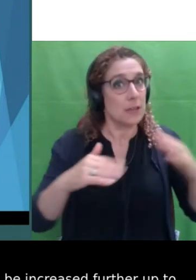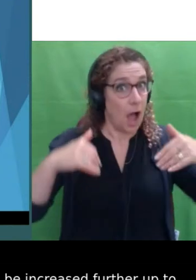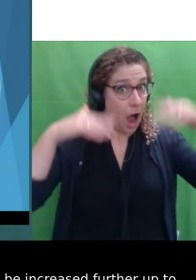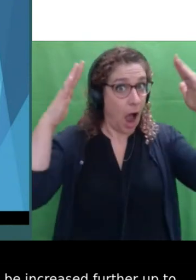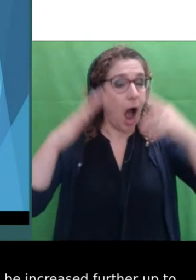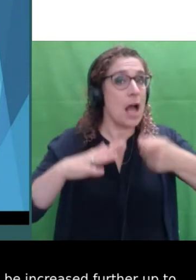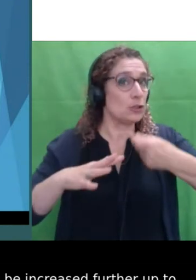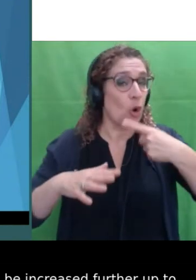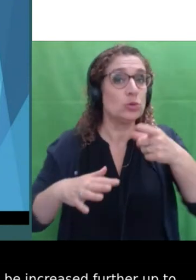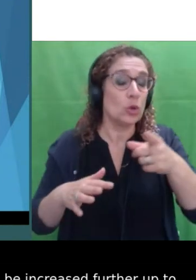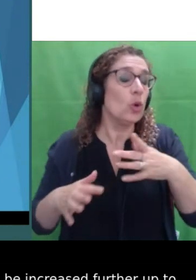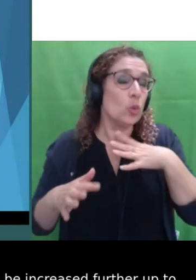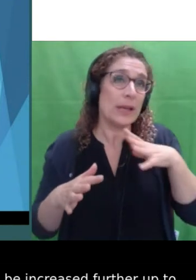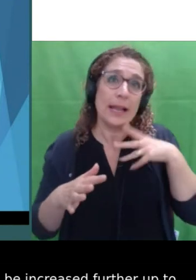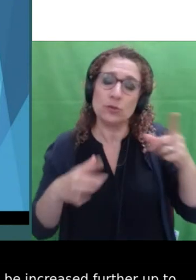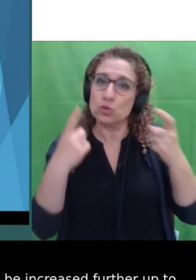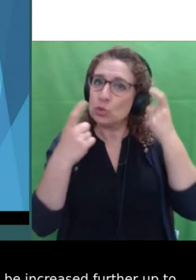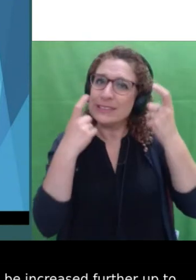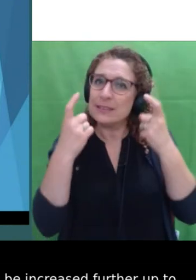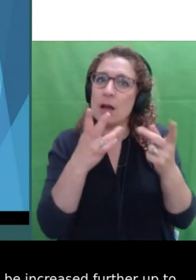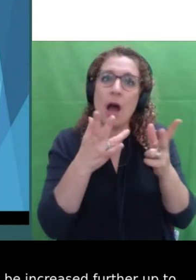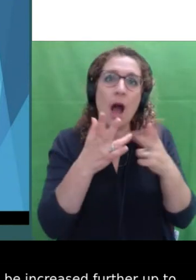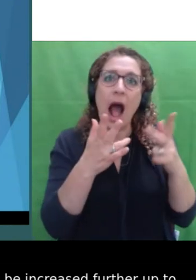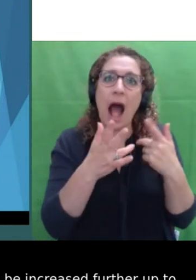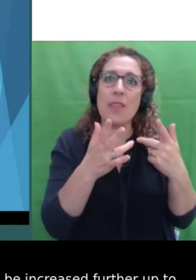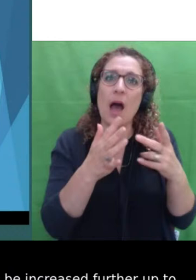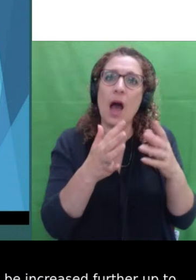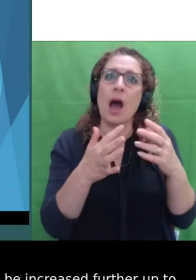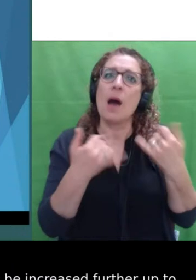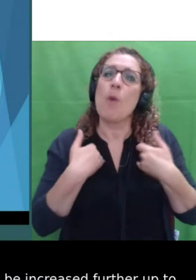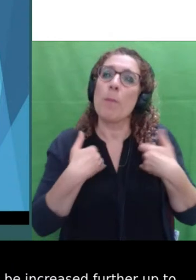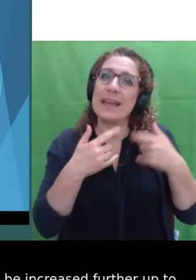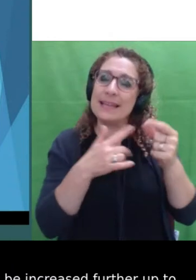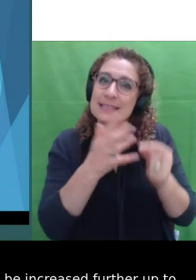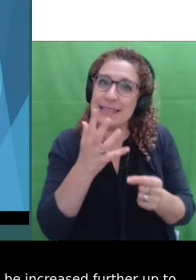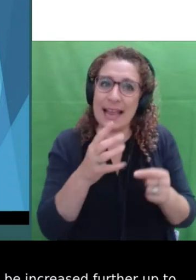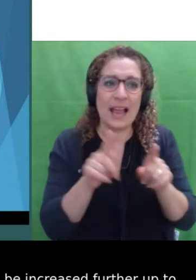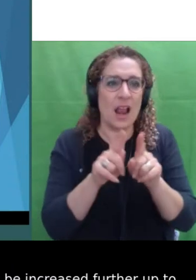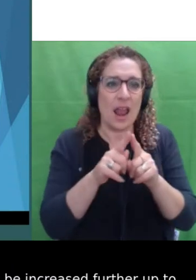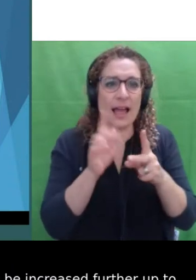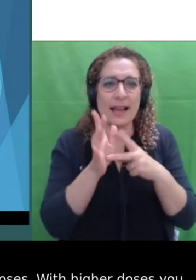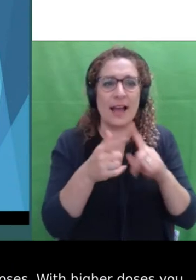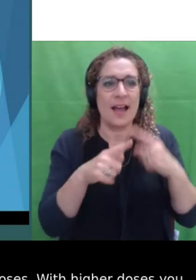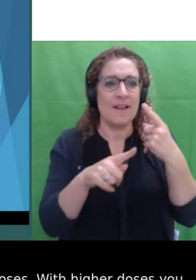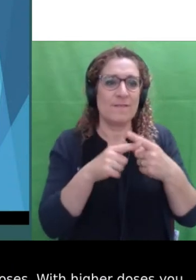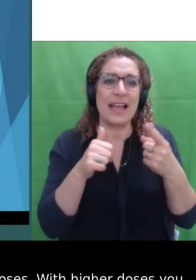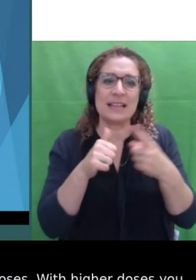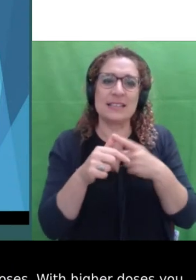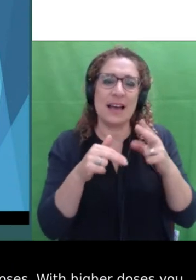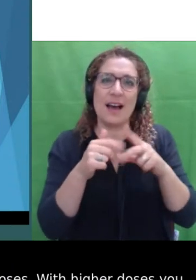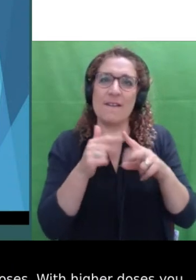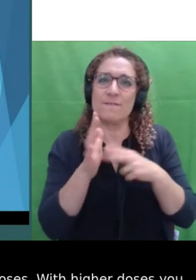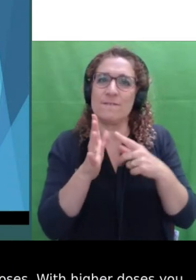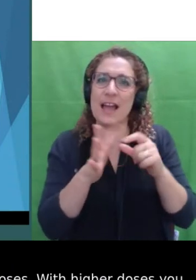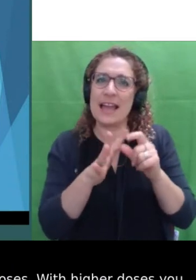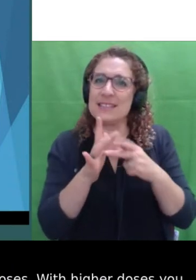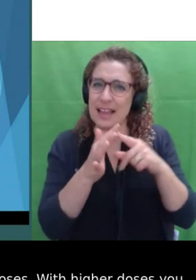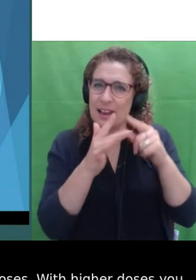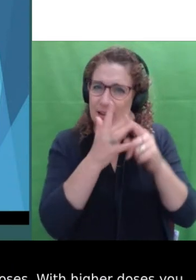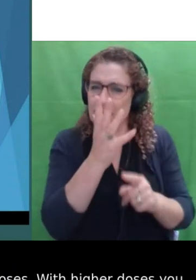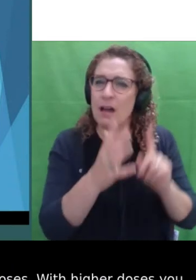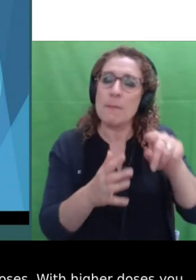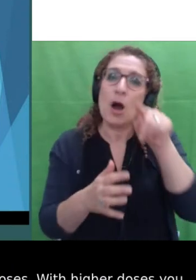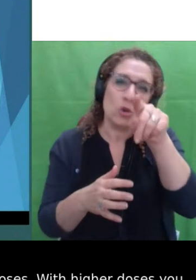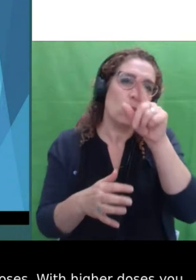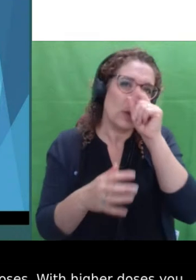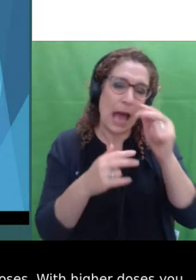consider other morbidities with vexophenidine and cetrazine but but generally you can build up